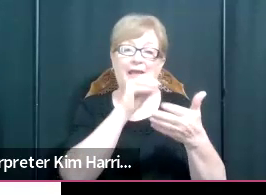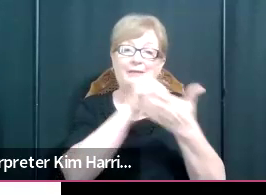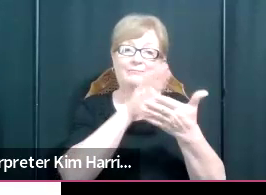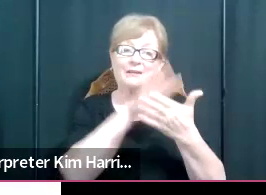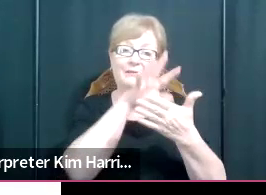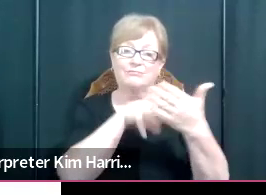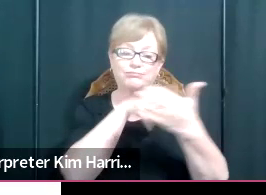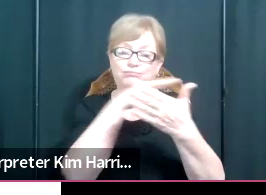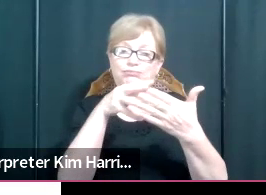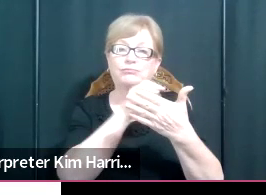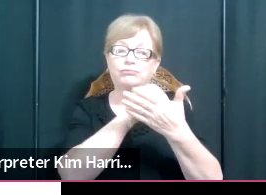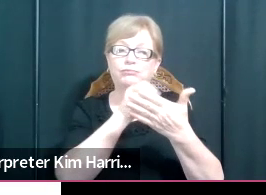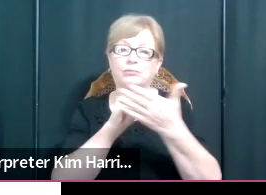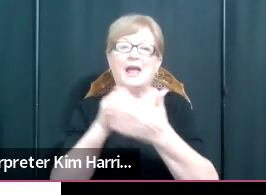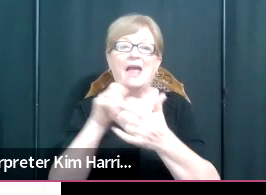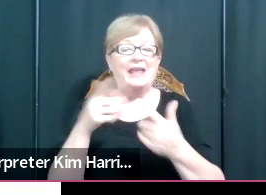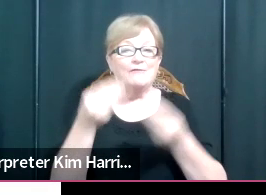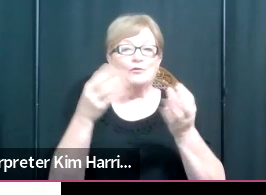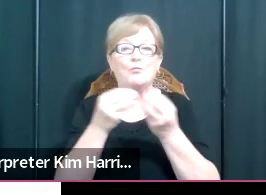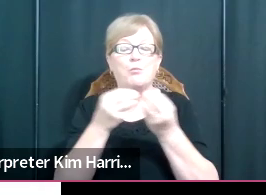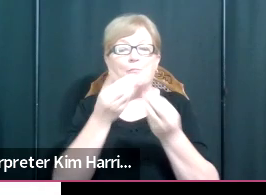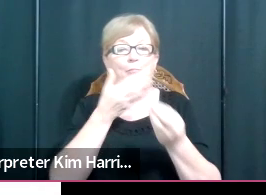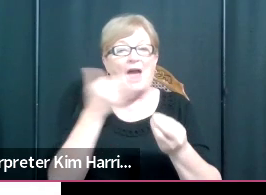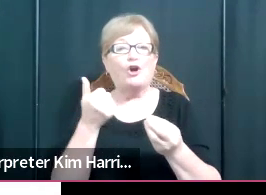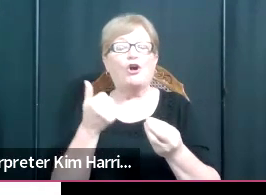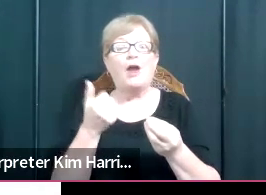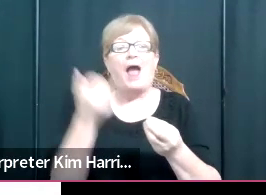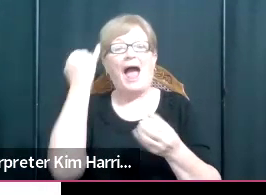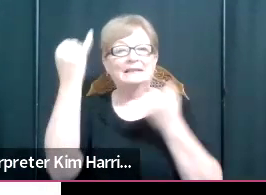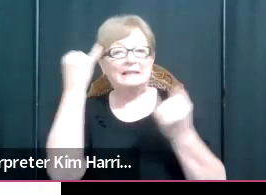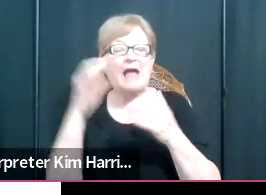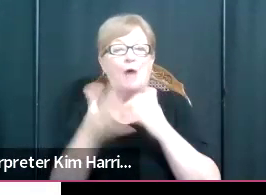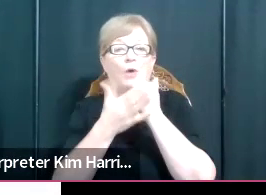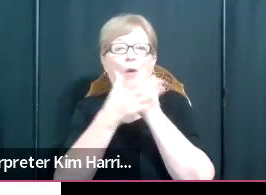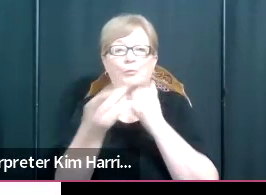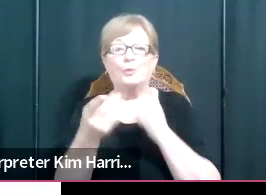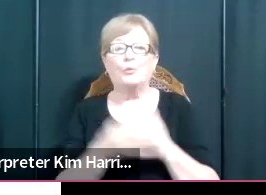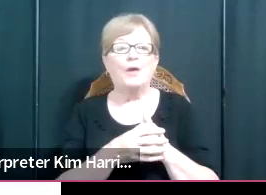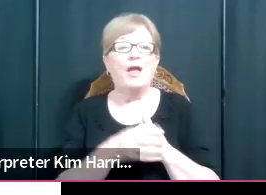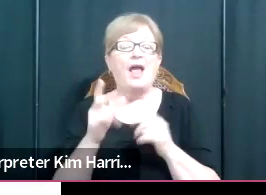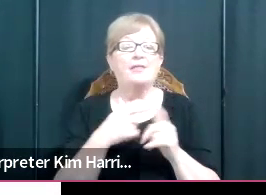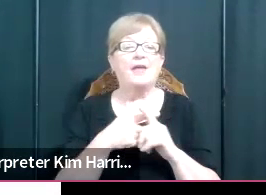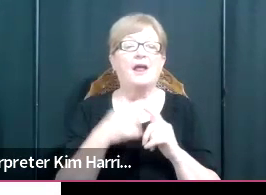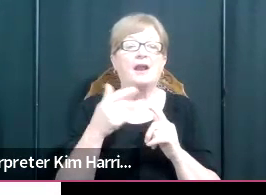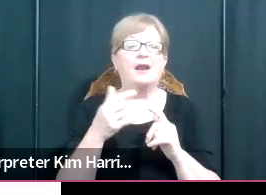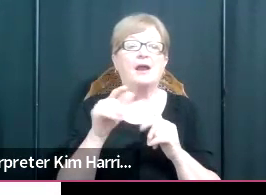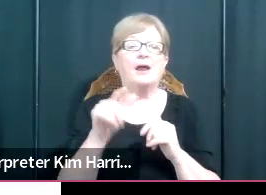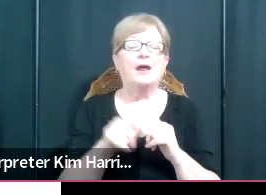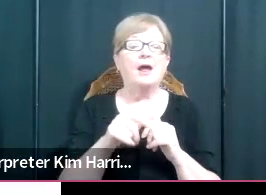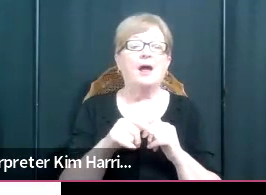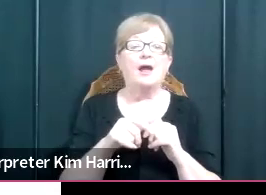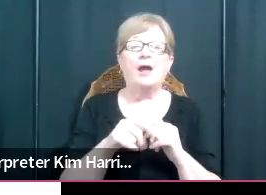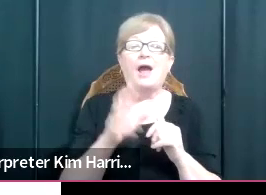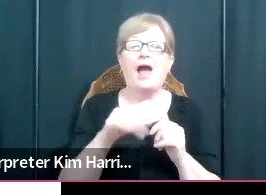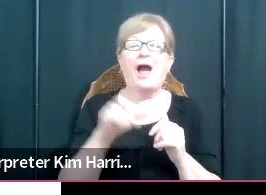more tailored suggestions based on those things. And then I'll talk about the Sensate, and then I'll let Caitlin talk about Finch because she loves